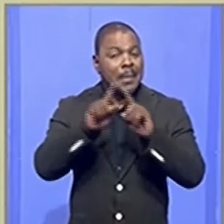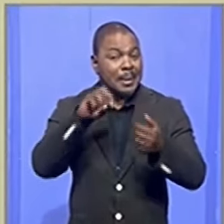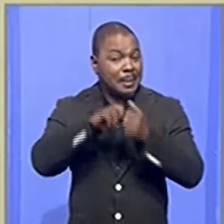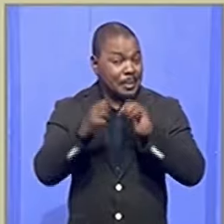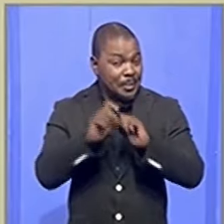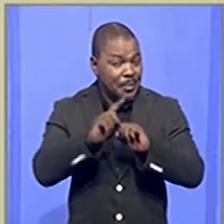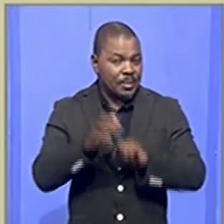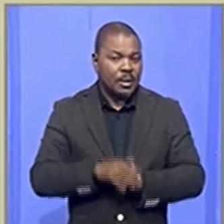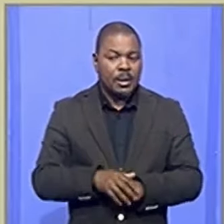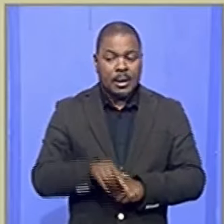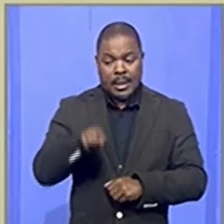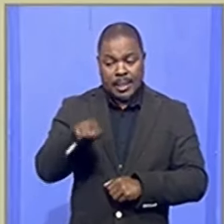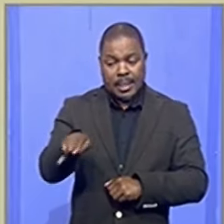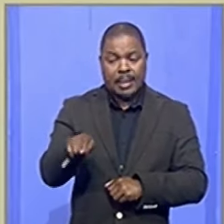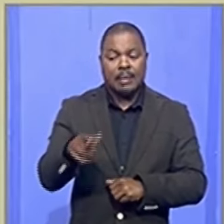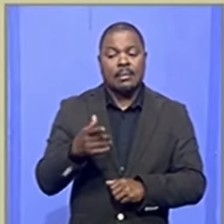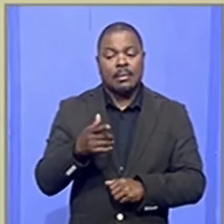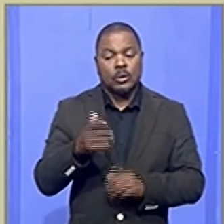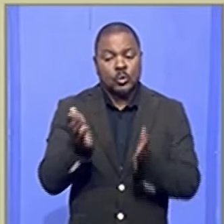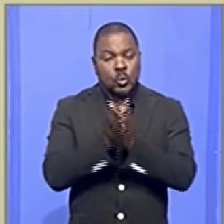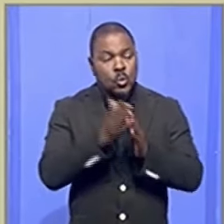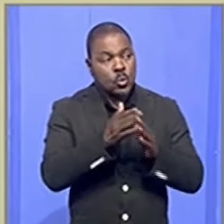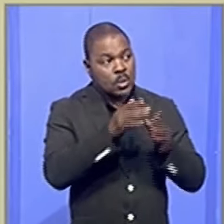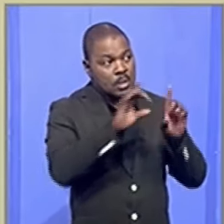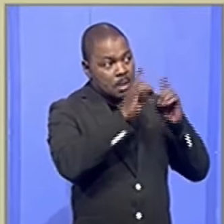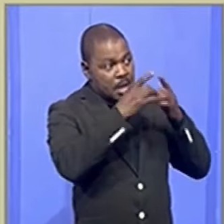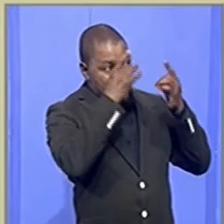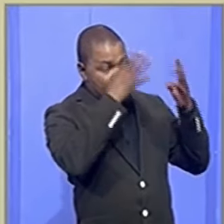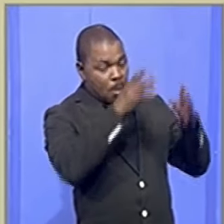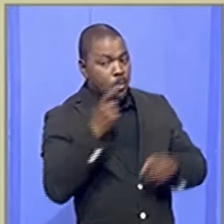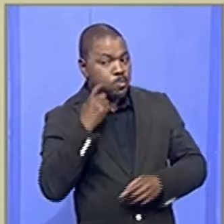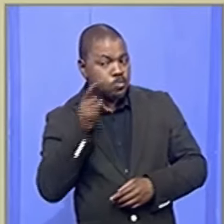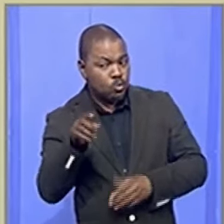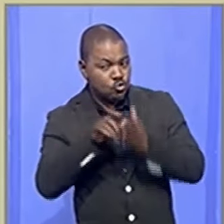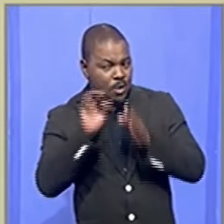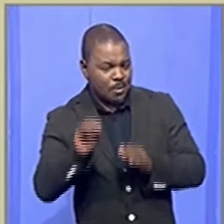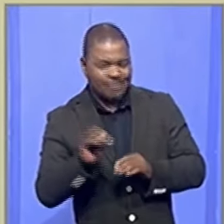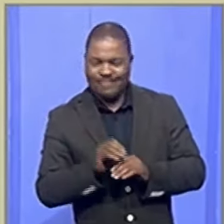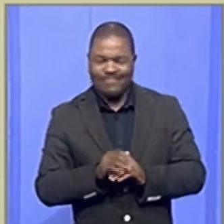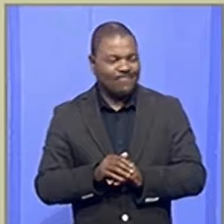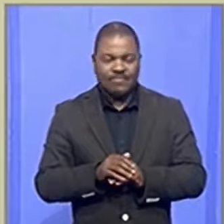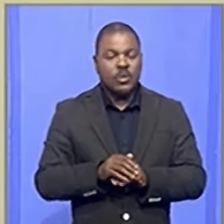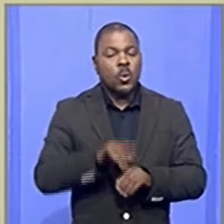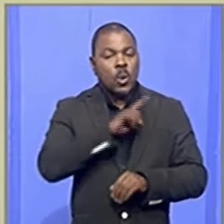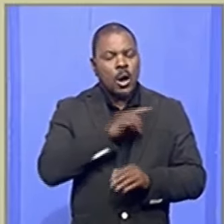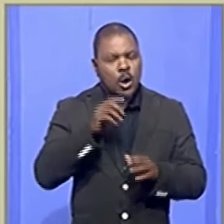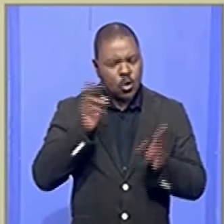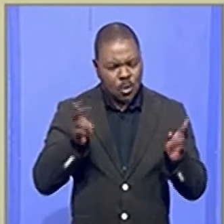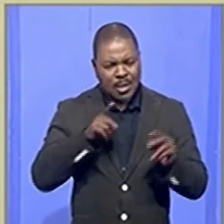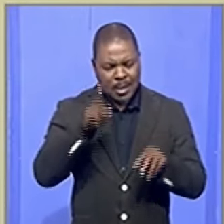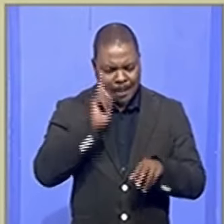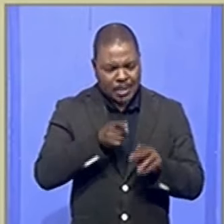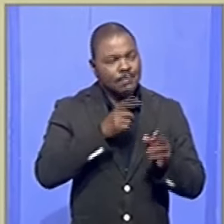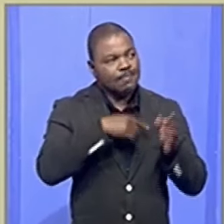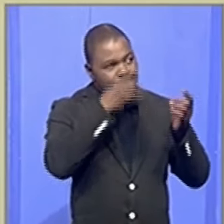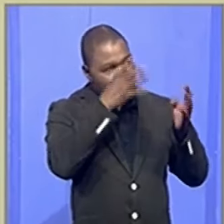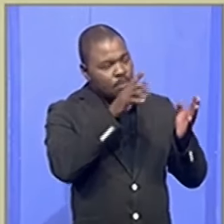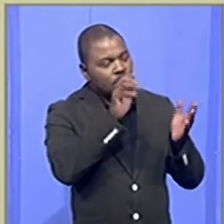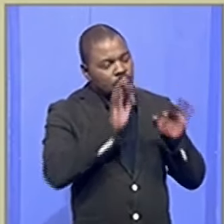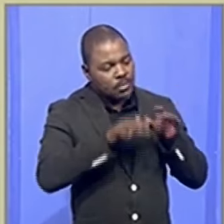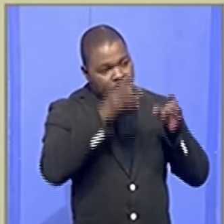did not even notify the department about the learner that is pregnant because normally they had to punch the information of learner pregnancy in